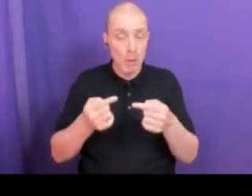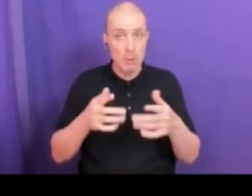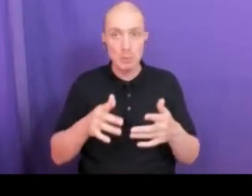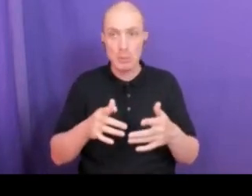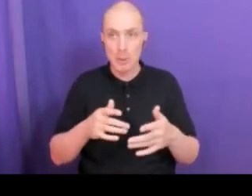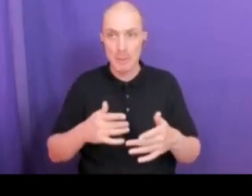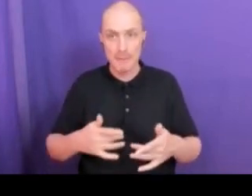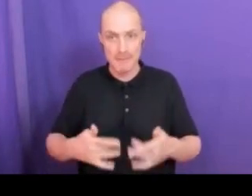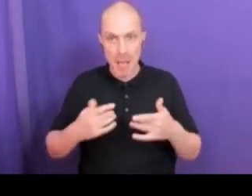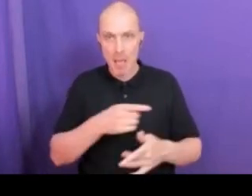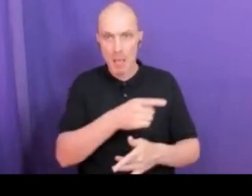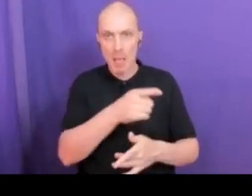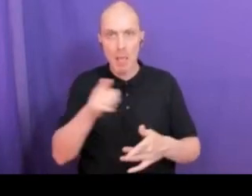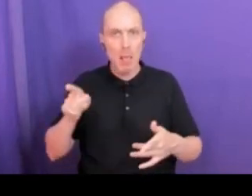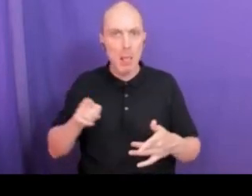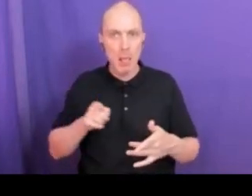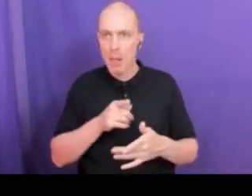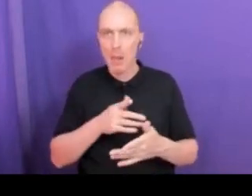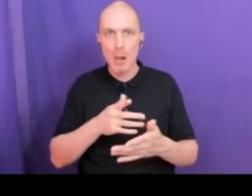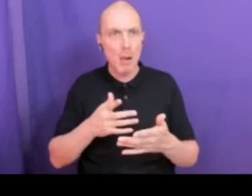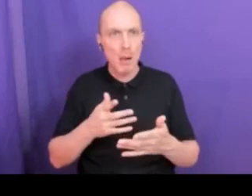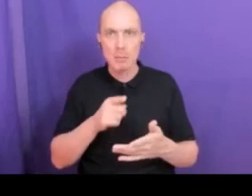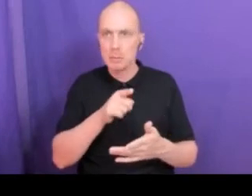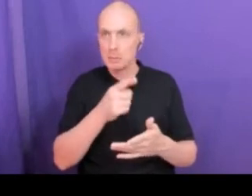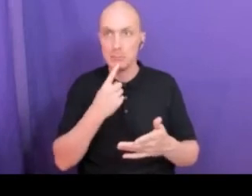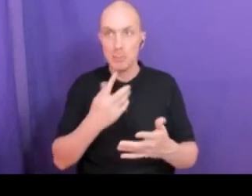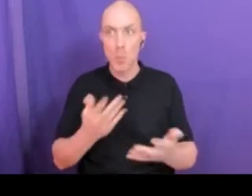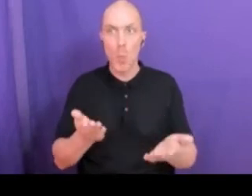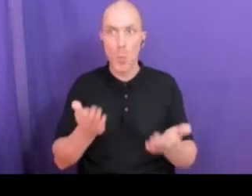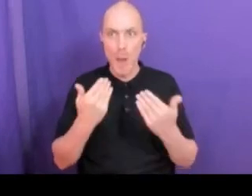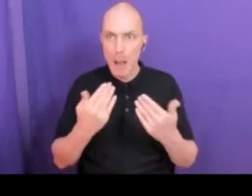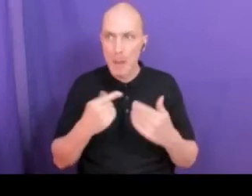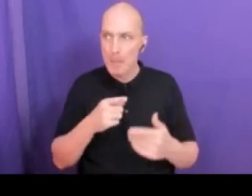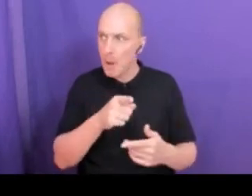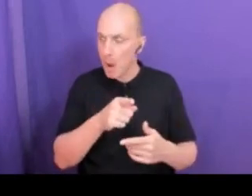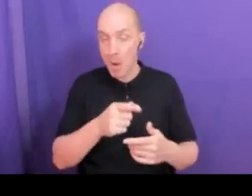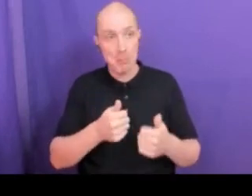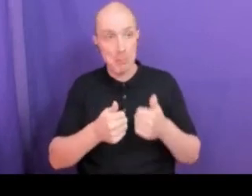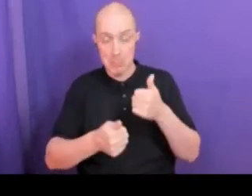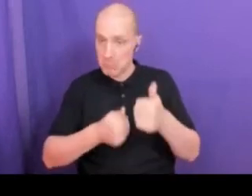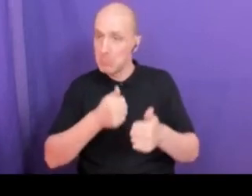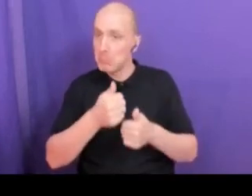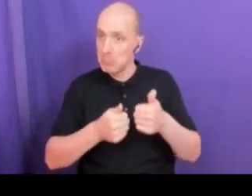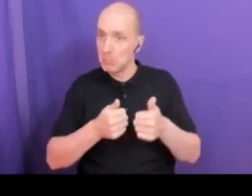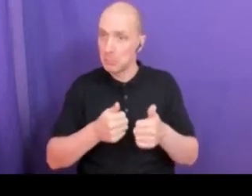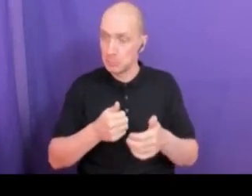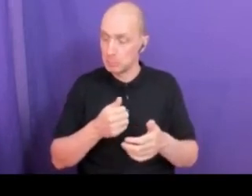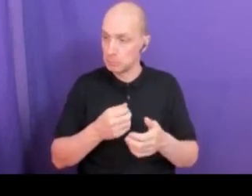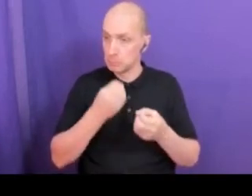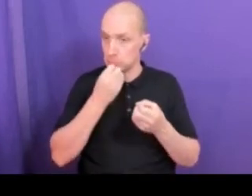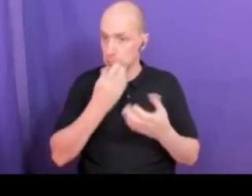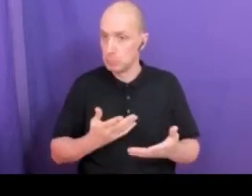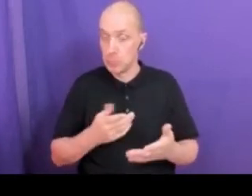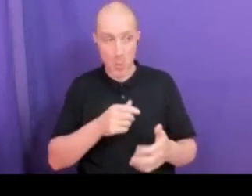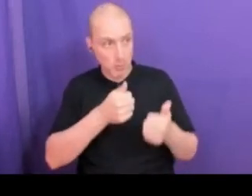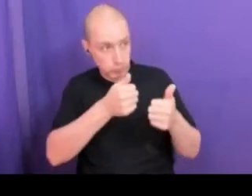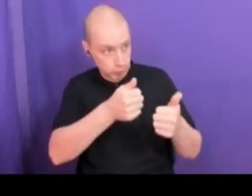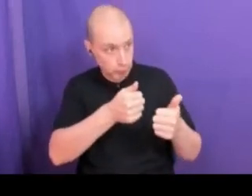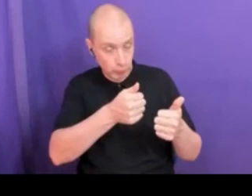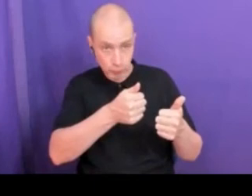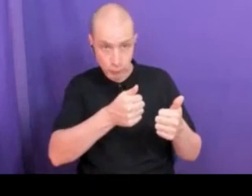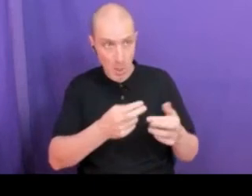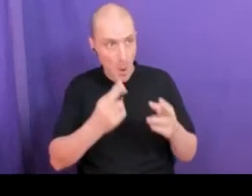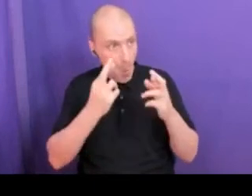incredibly enthusiastic, which is it's just been fantastic. Excellent. Okay, well, long may it continue. Yeah. And I suppose leading on from